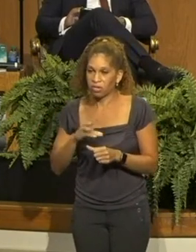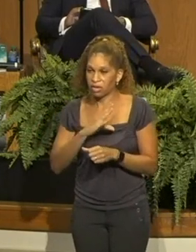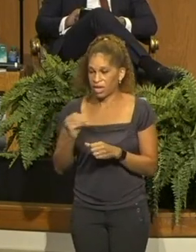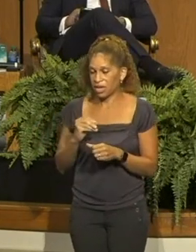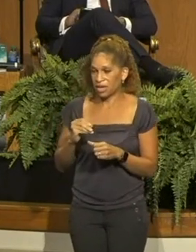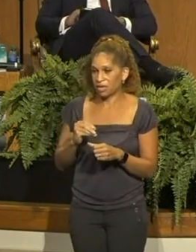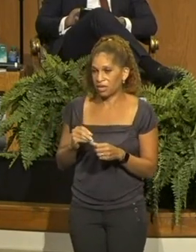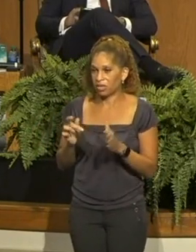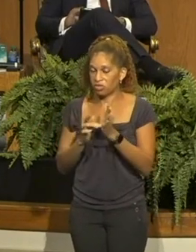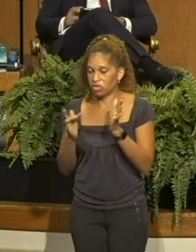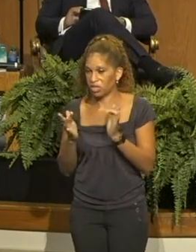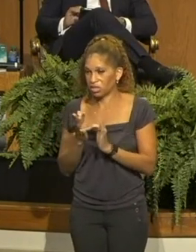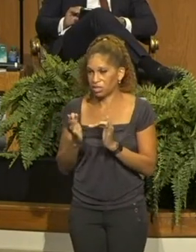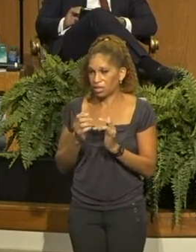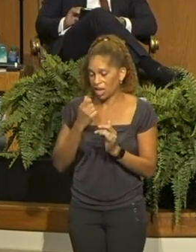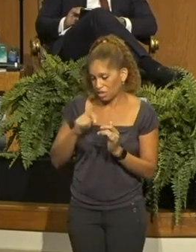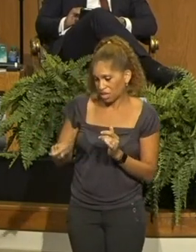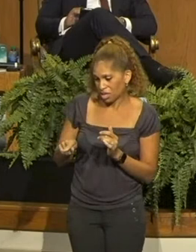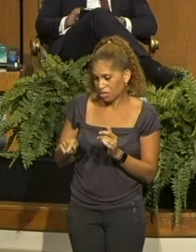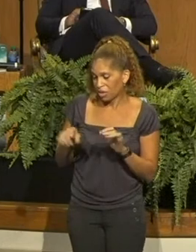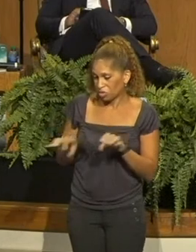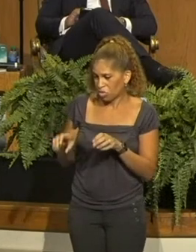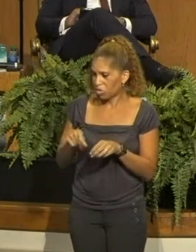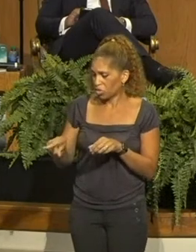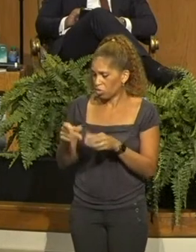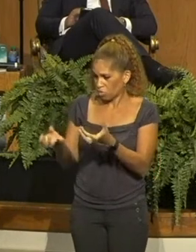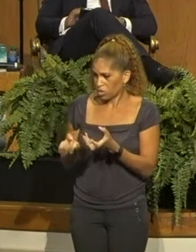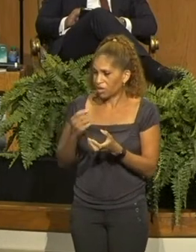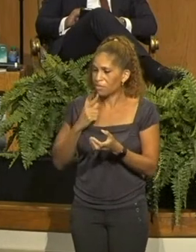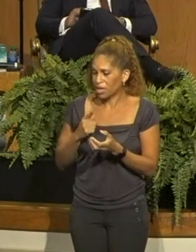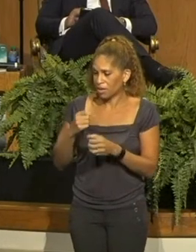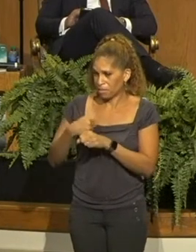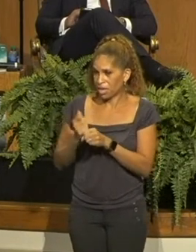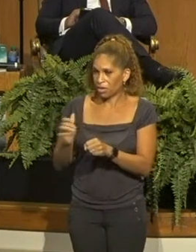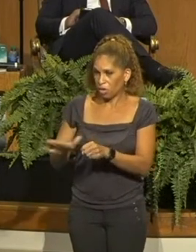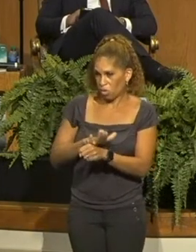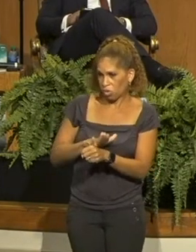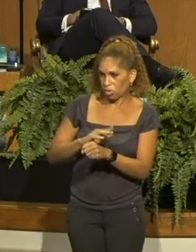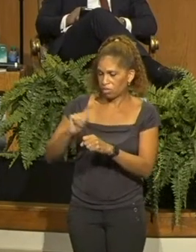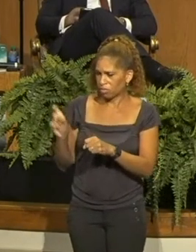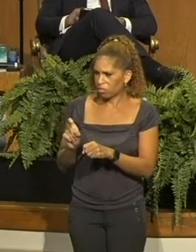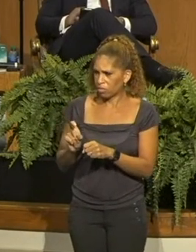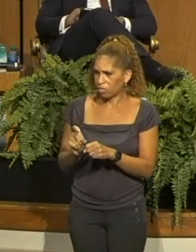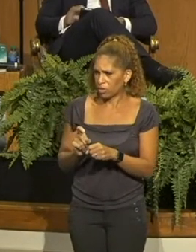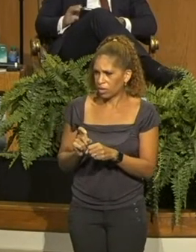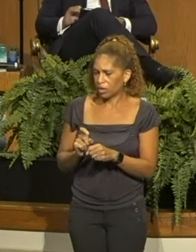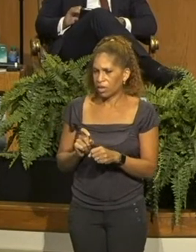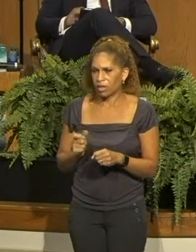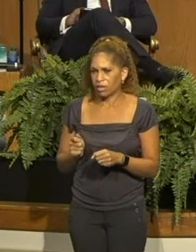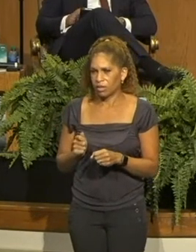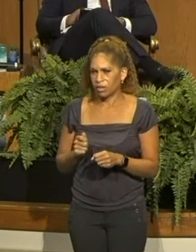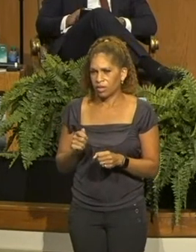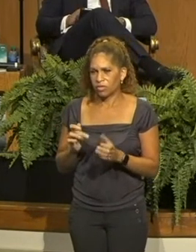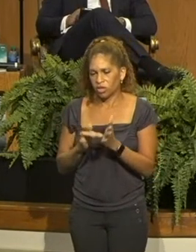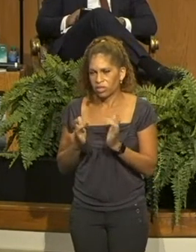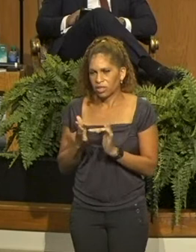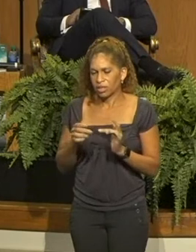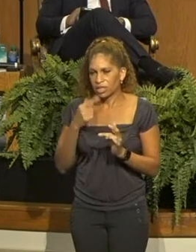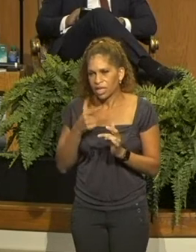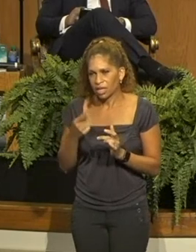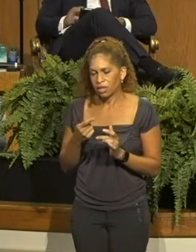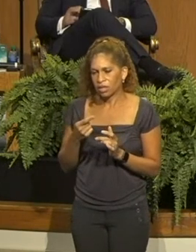him, do you want to be made whole? Yeah. It almost seems that Jesus is saying to the